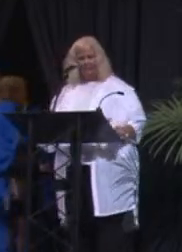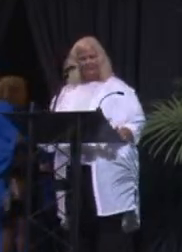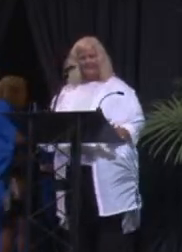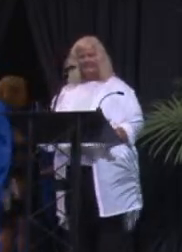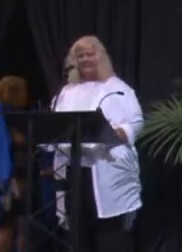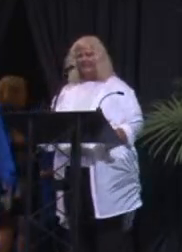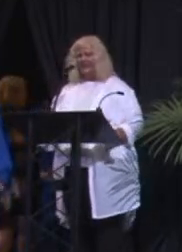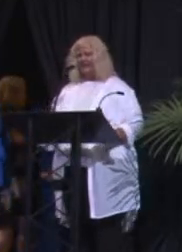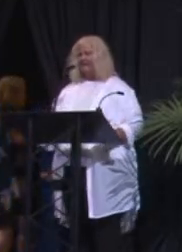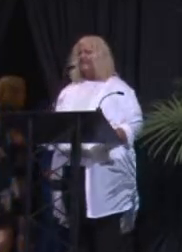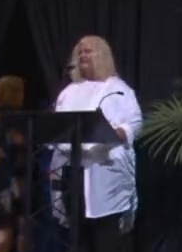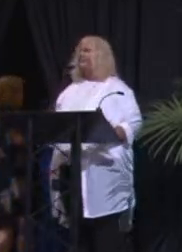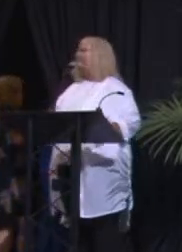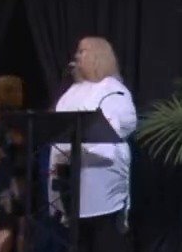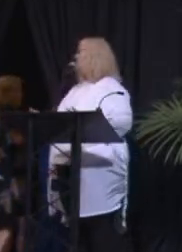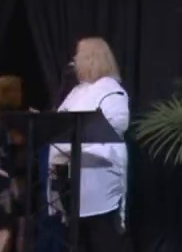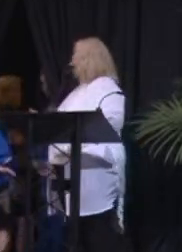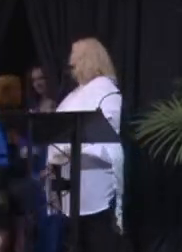Taylor Morgan Sinovec.